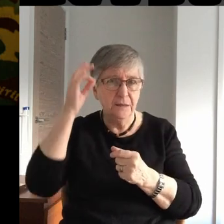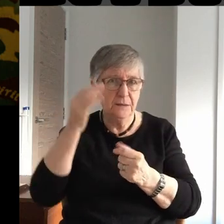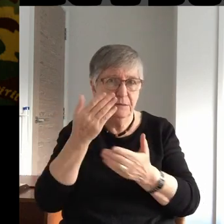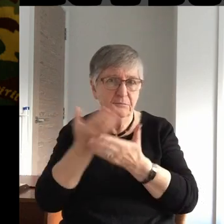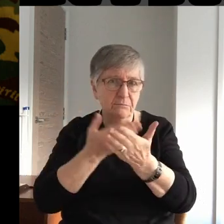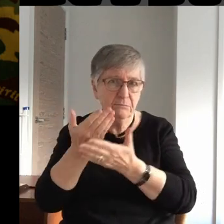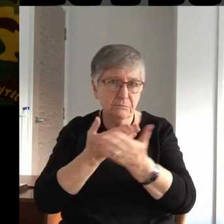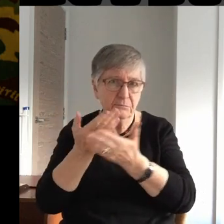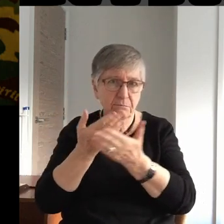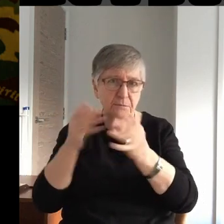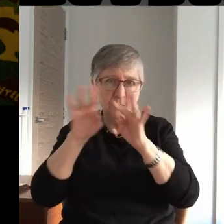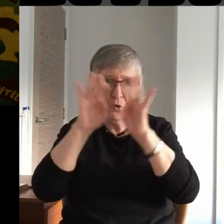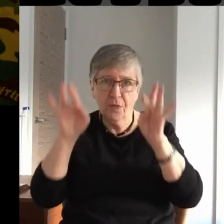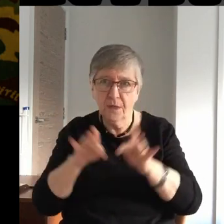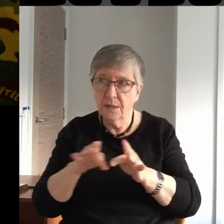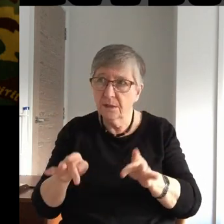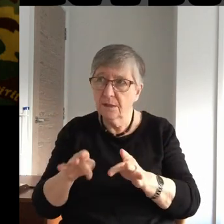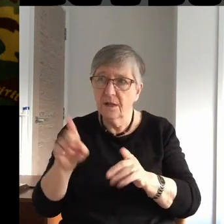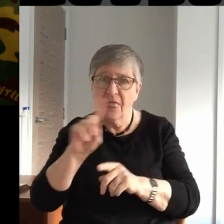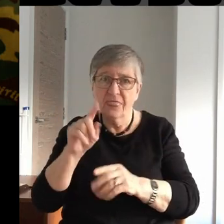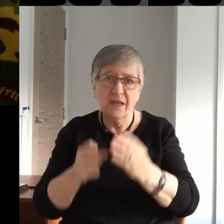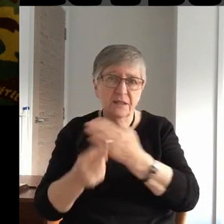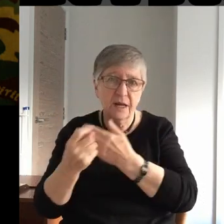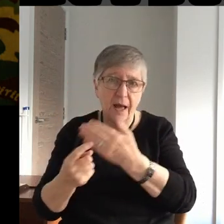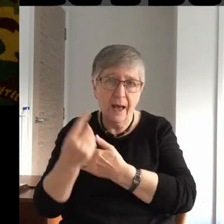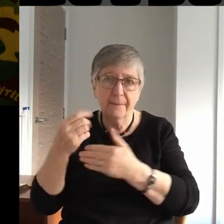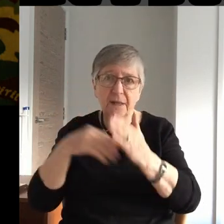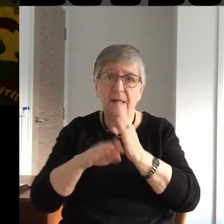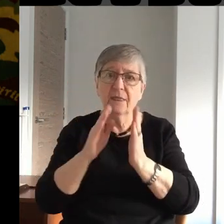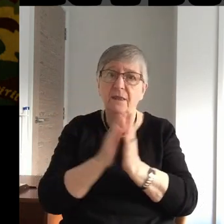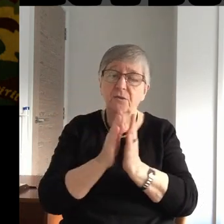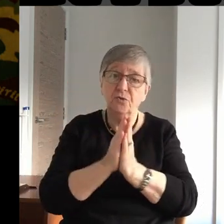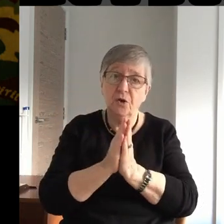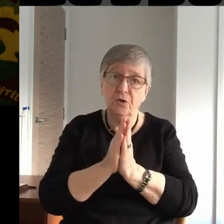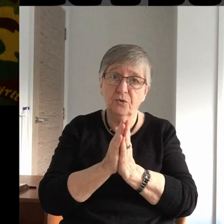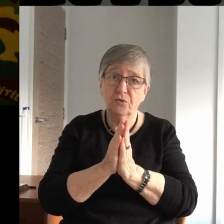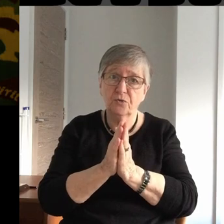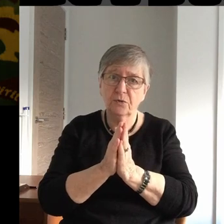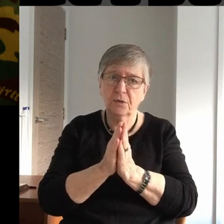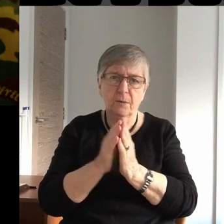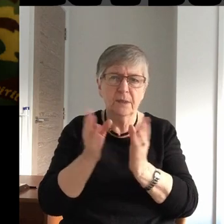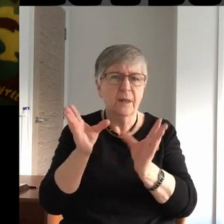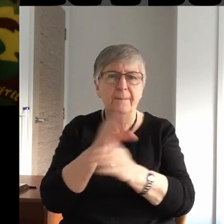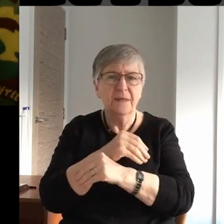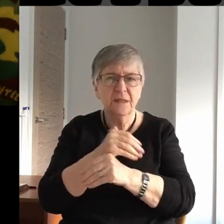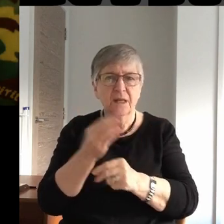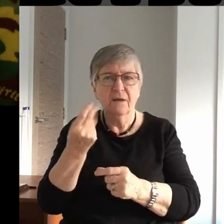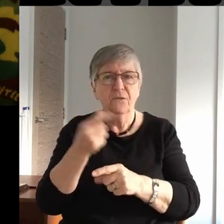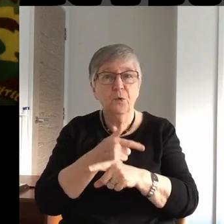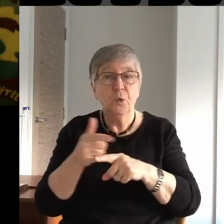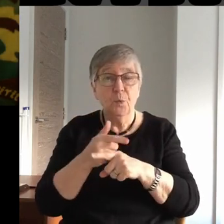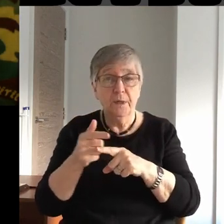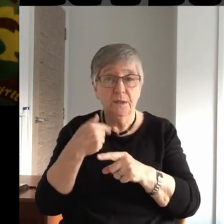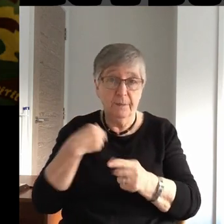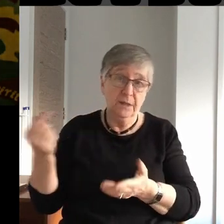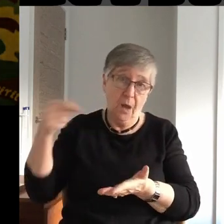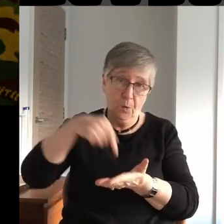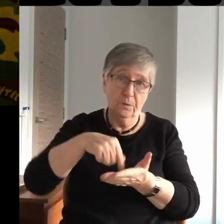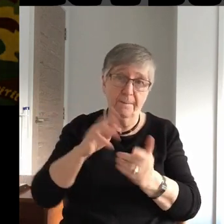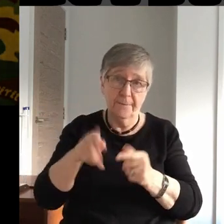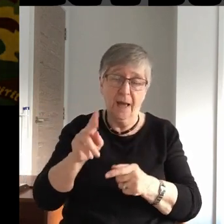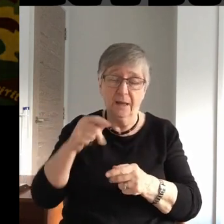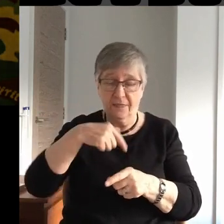different things that are going on in Claremont or going on in the church. It had been slipping for a few weeks, but it's back and back with something of a bang this week.